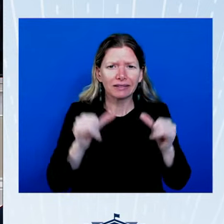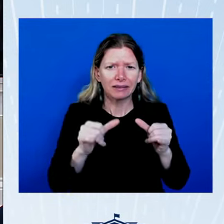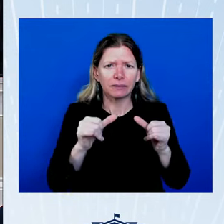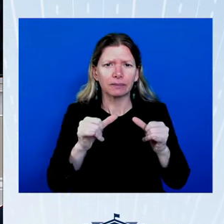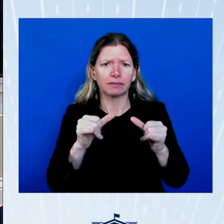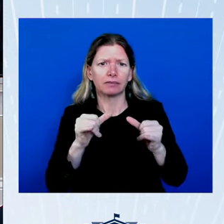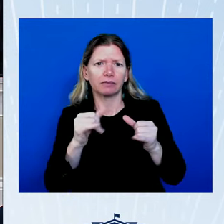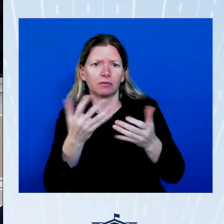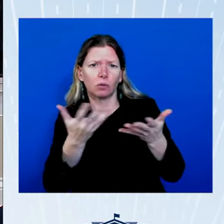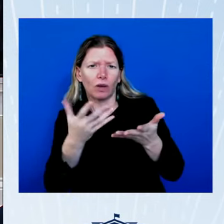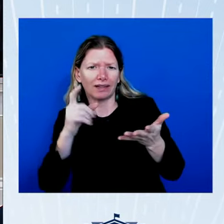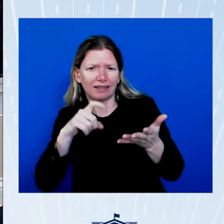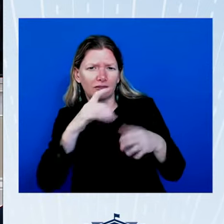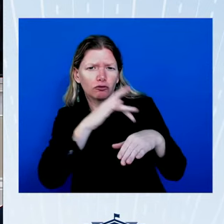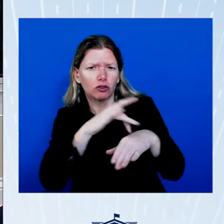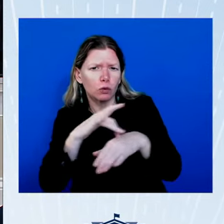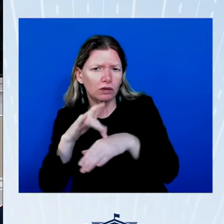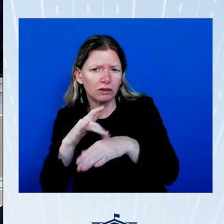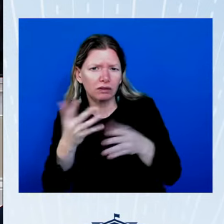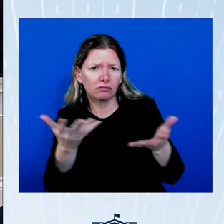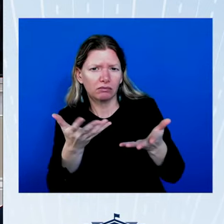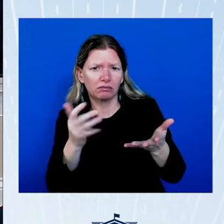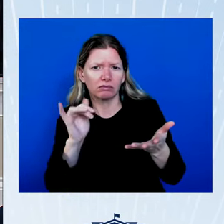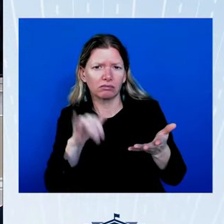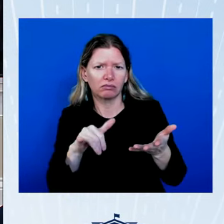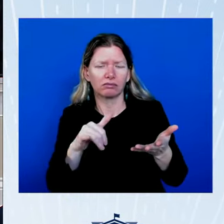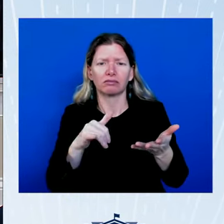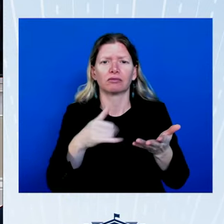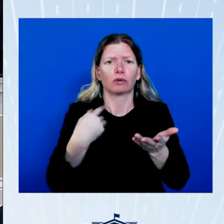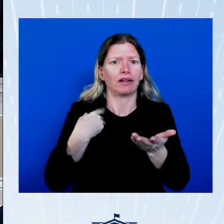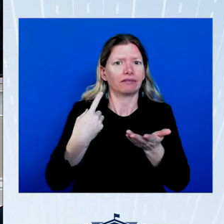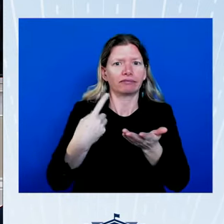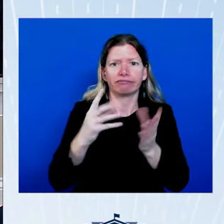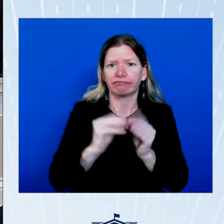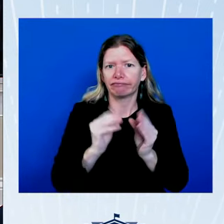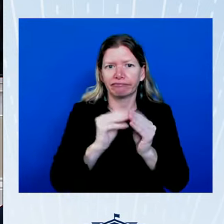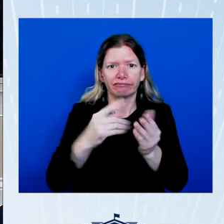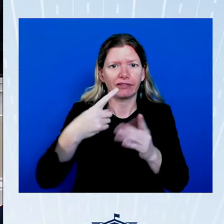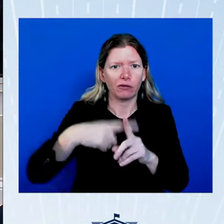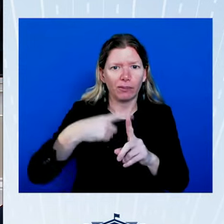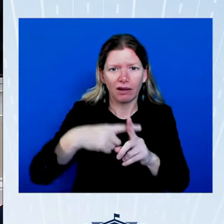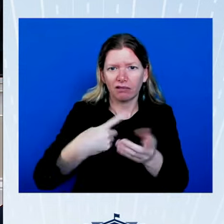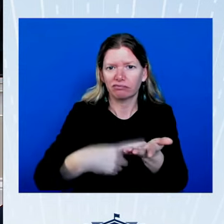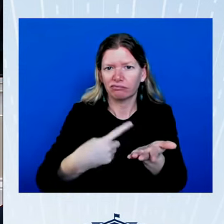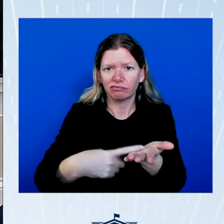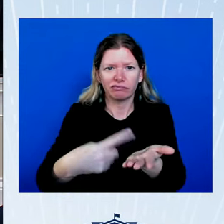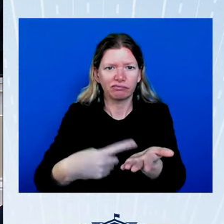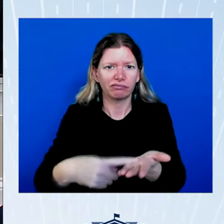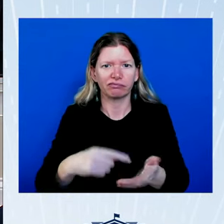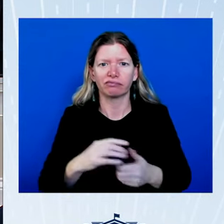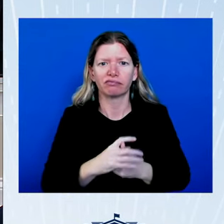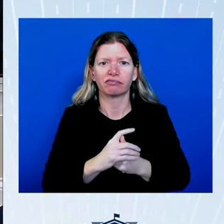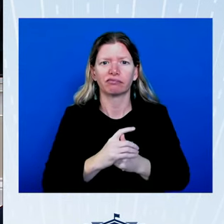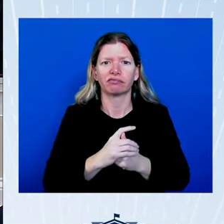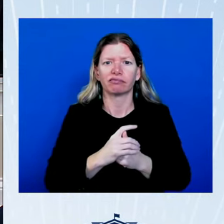monthly. And our Office of Environmental Justice has the Environmental Justice Index, looking at the